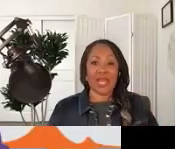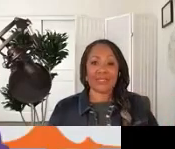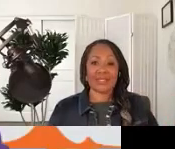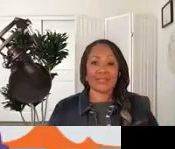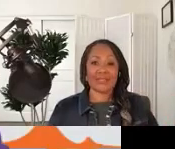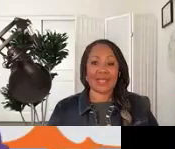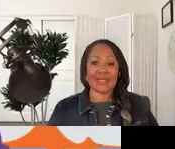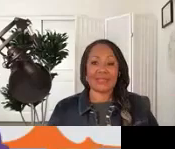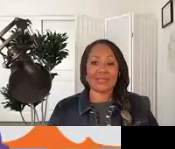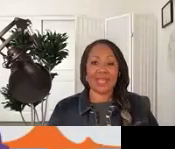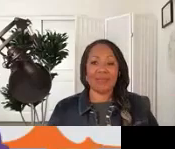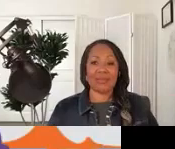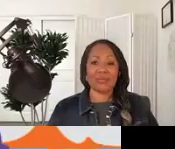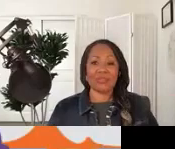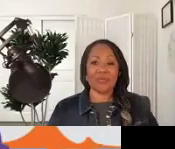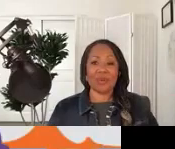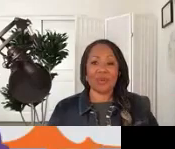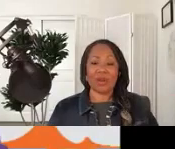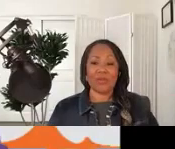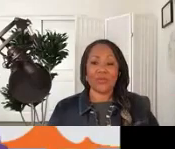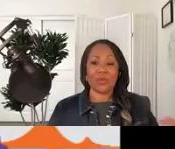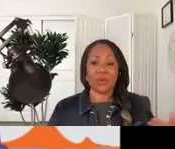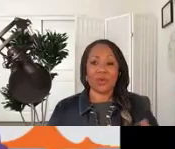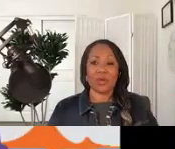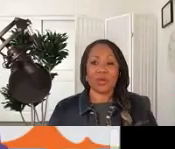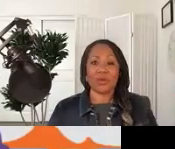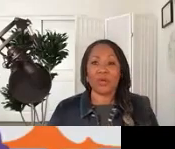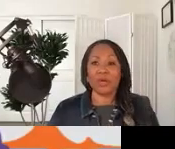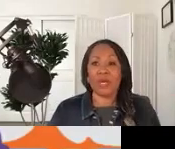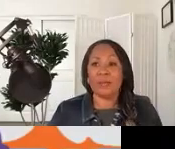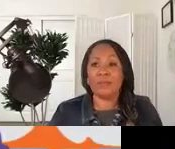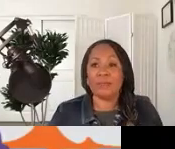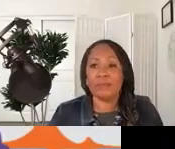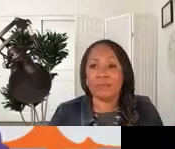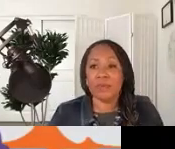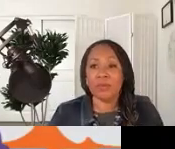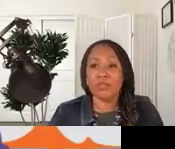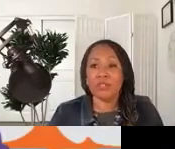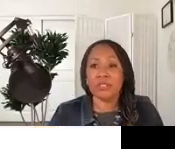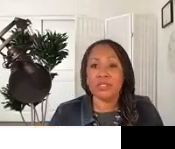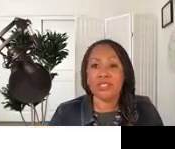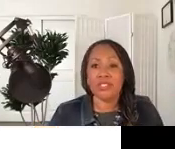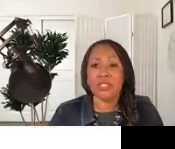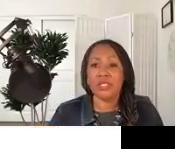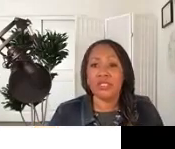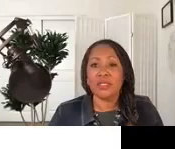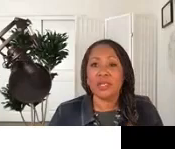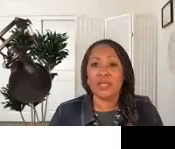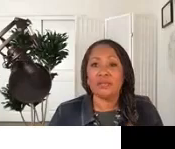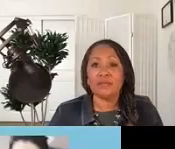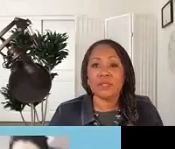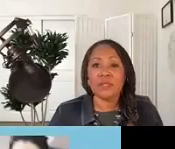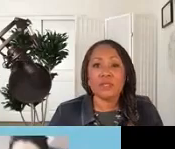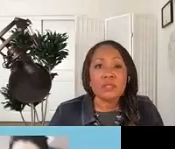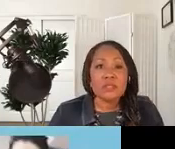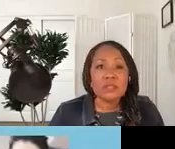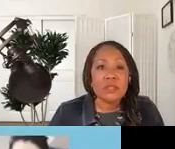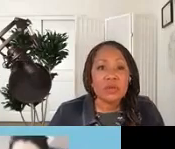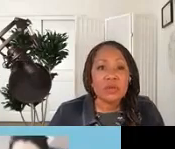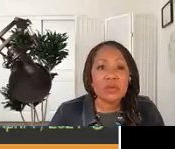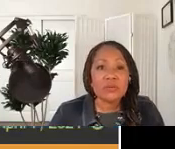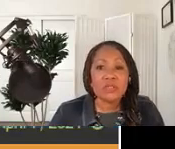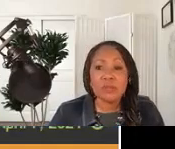can access as examples for your poster session. Okay,